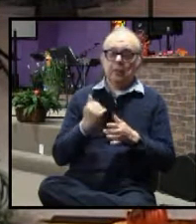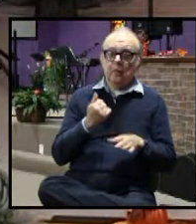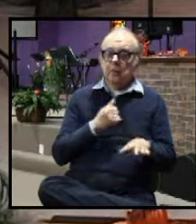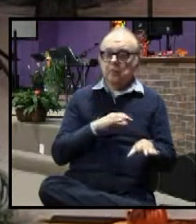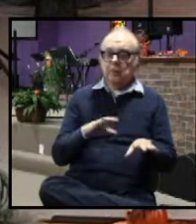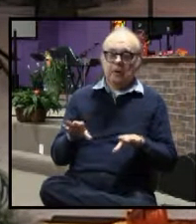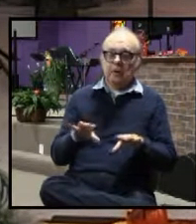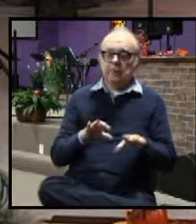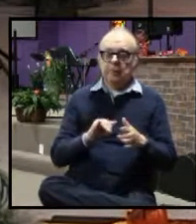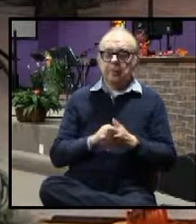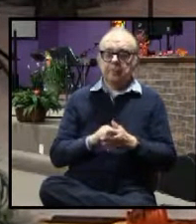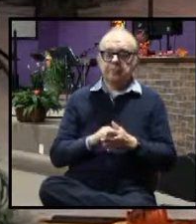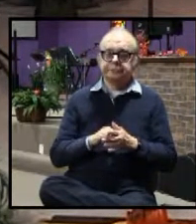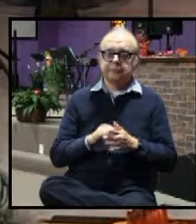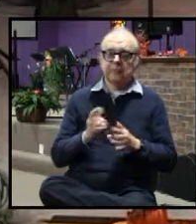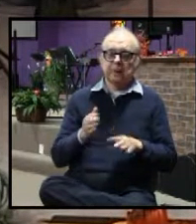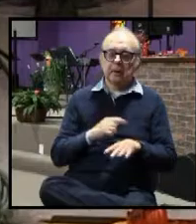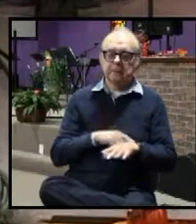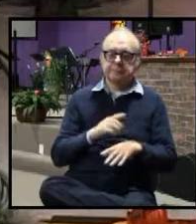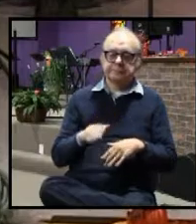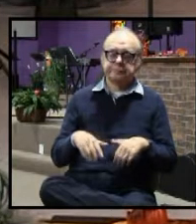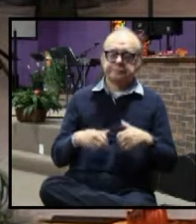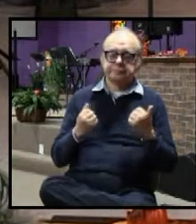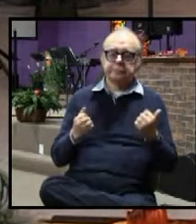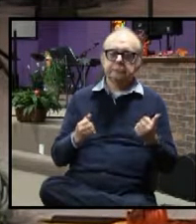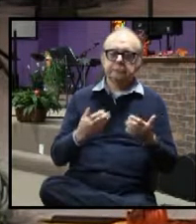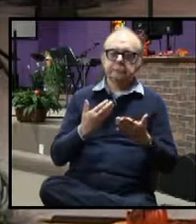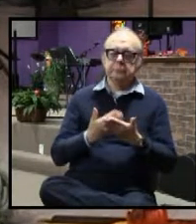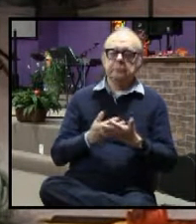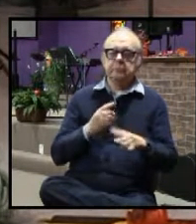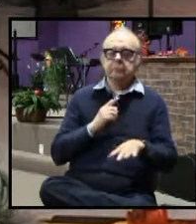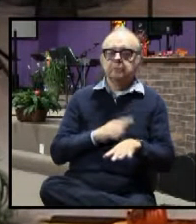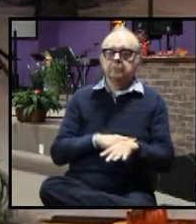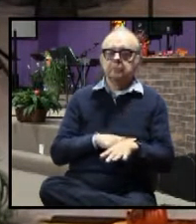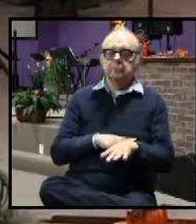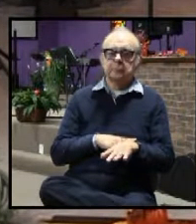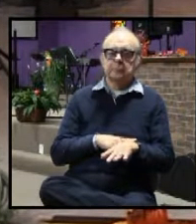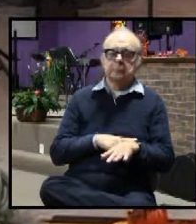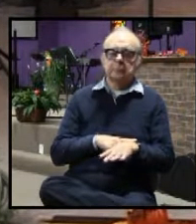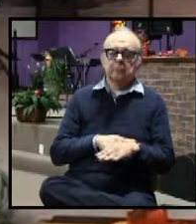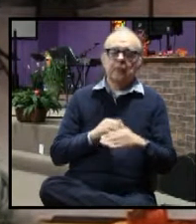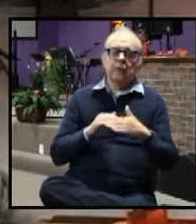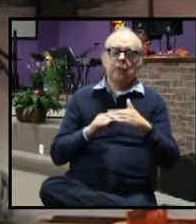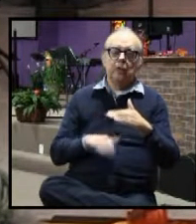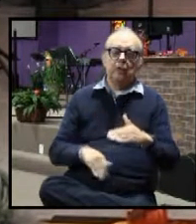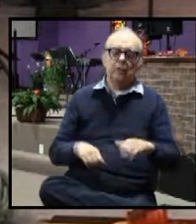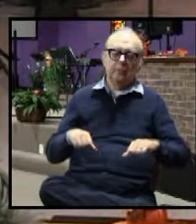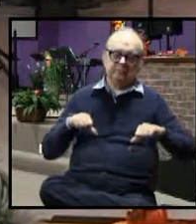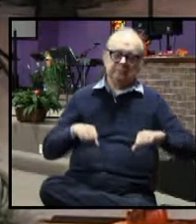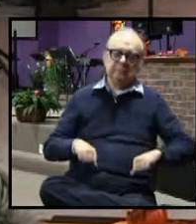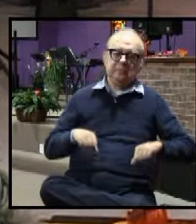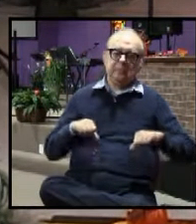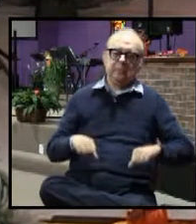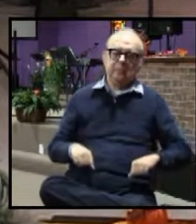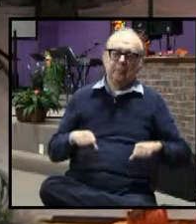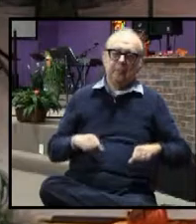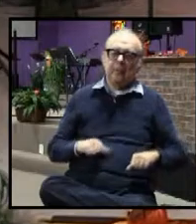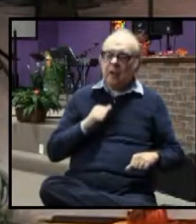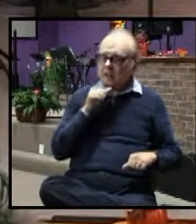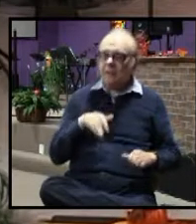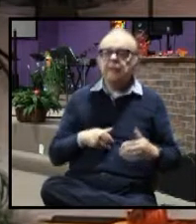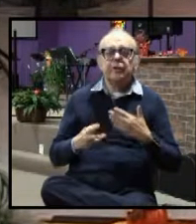we all do, there are times in our life that we get to a point of low self-esteem. We get to the point